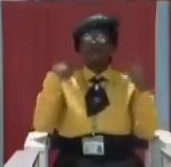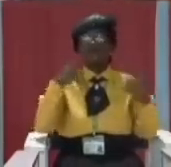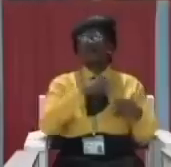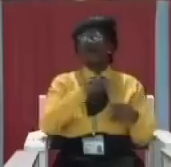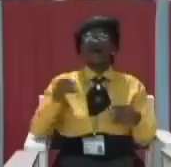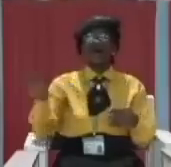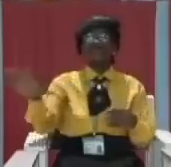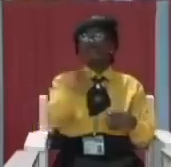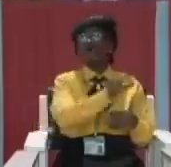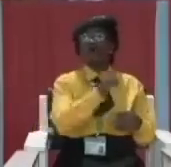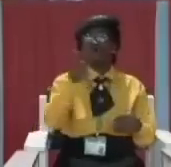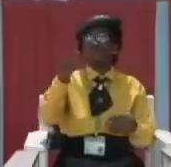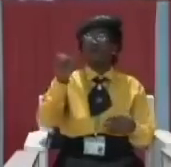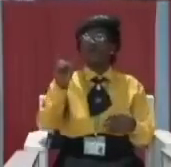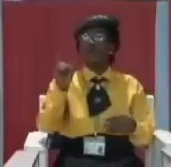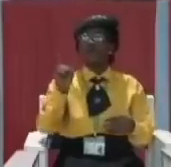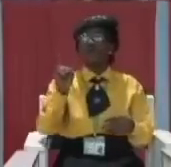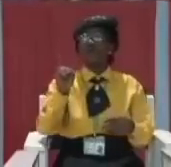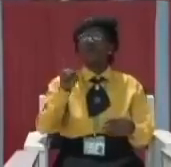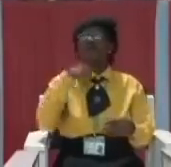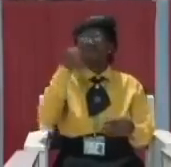clear.